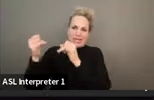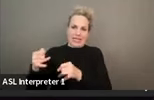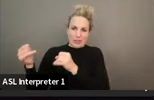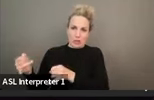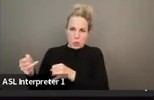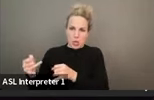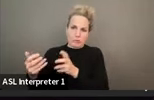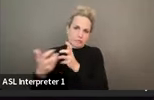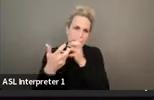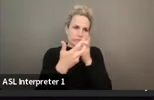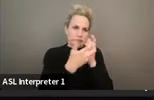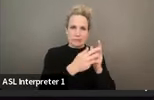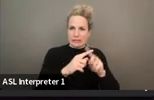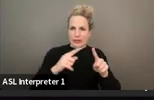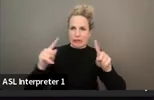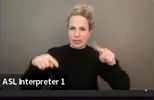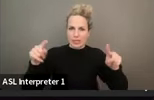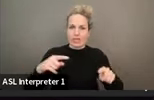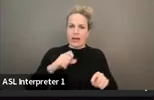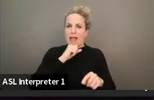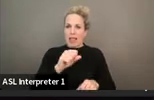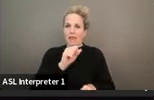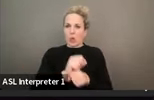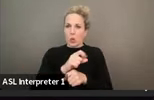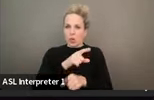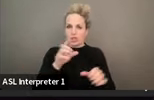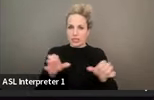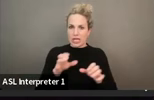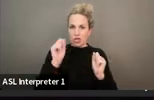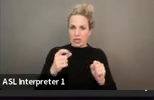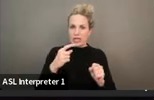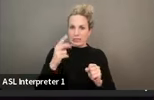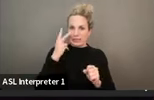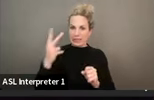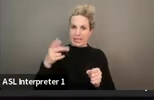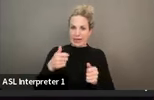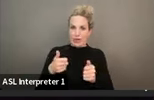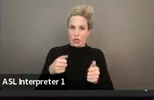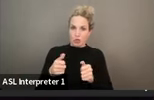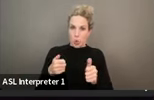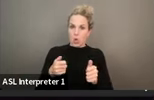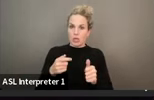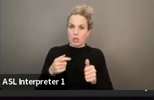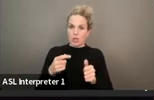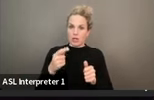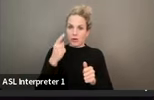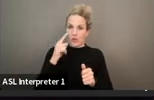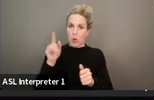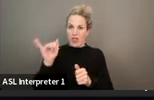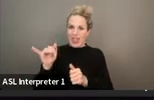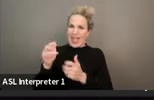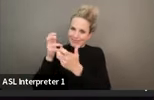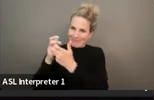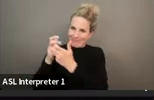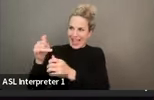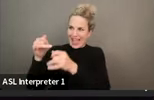right? And I really love the work that she does because you can tell that these controllers then are for this specific person,